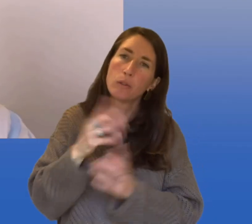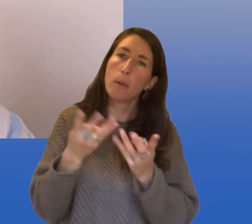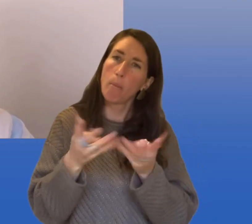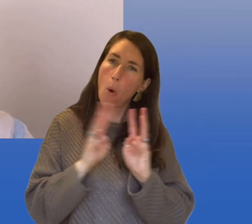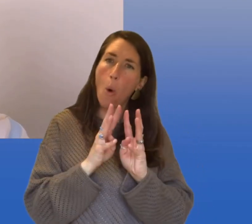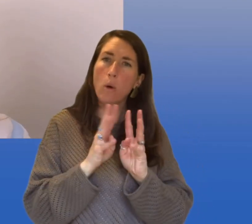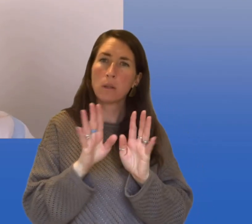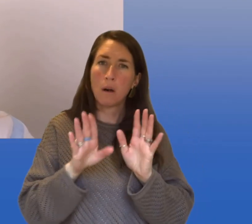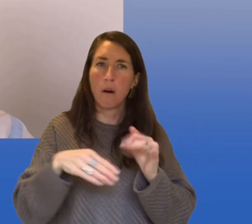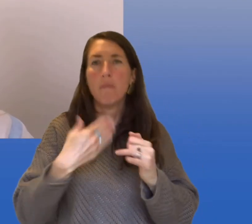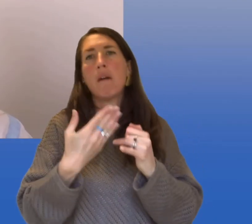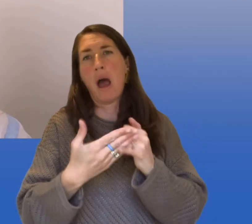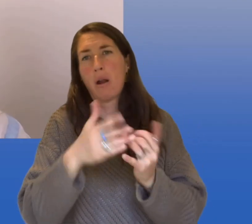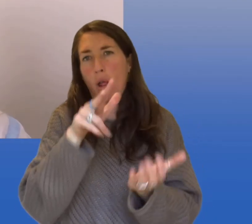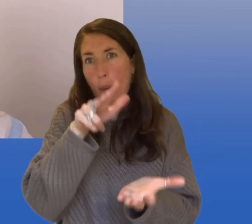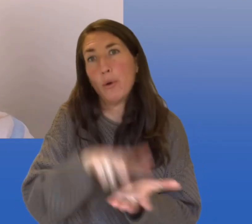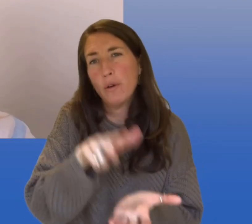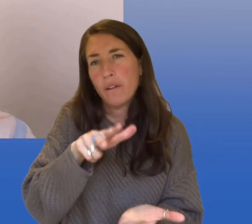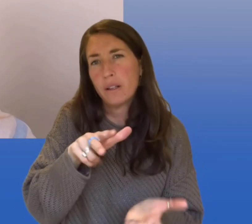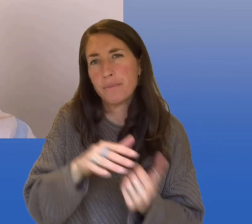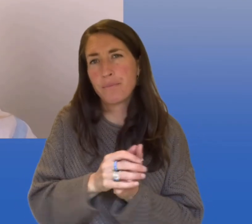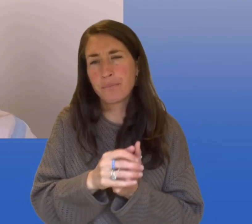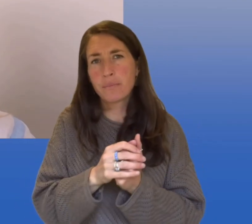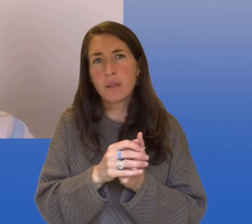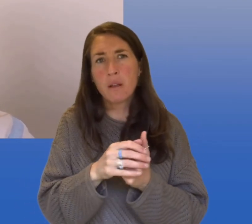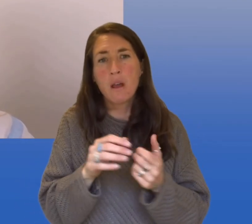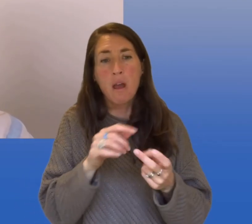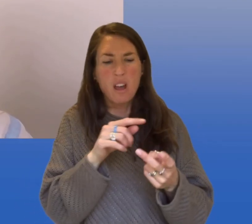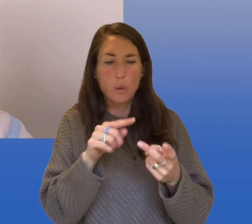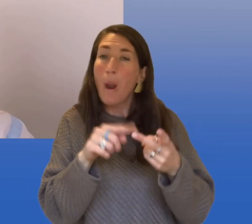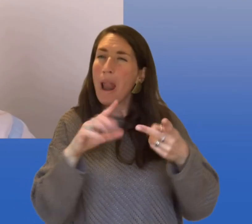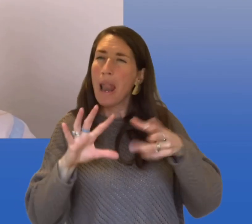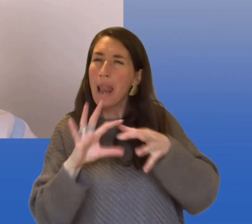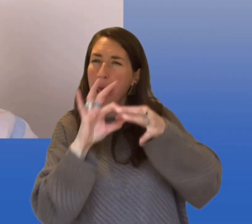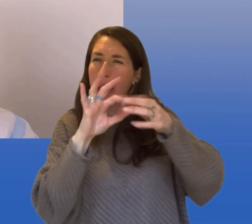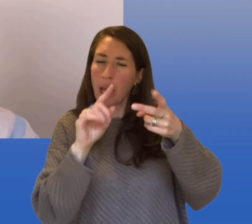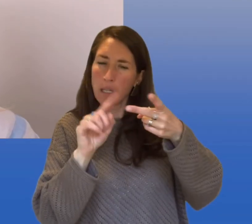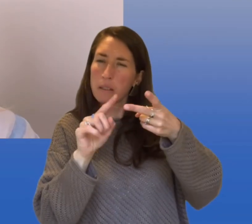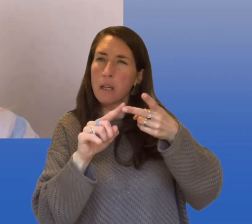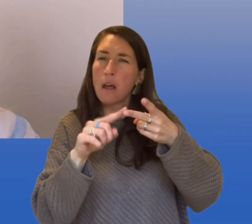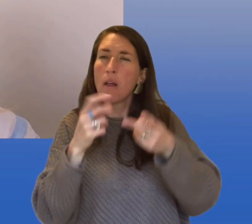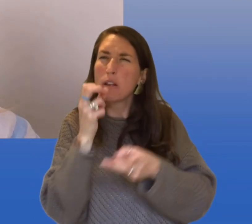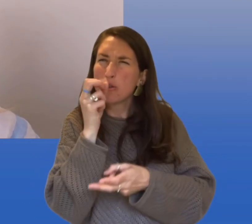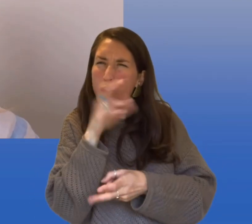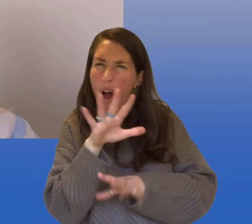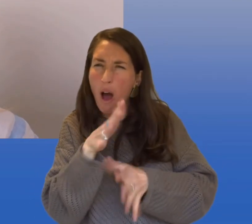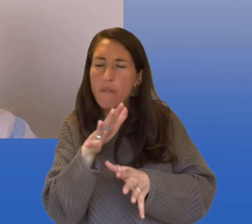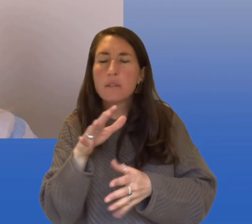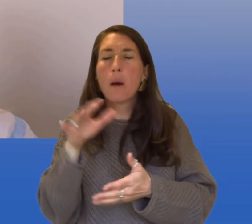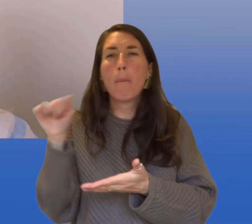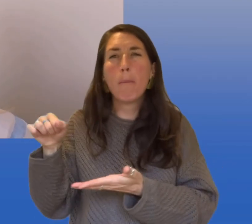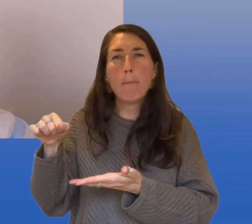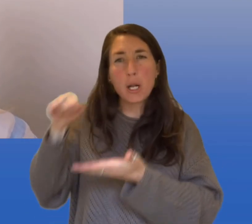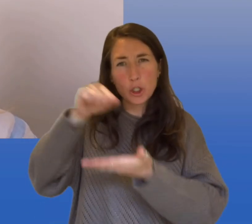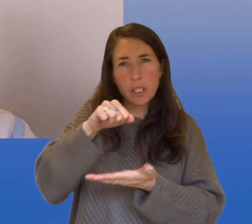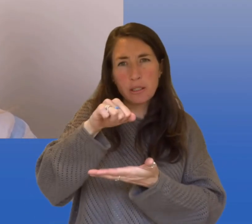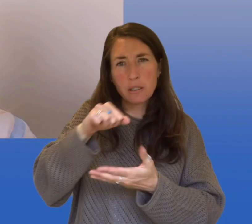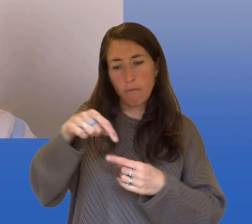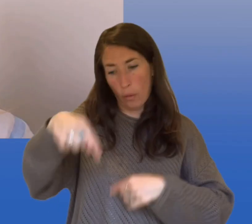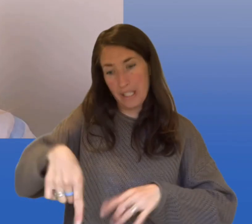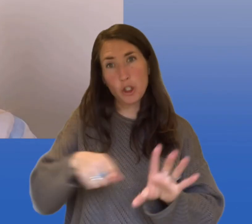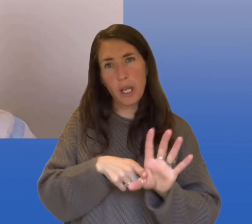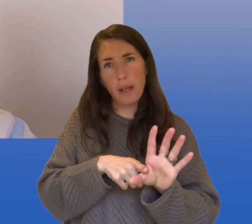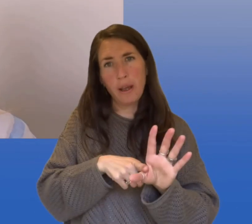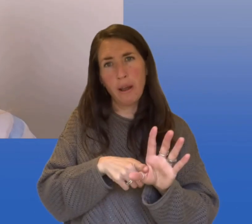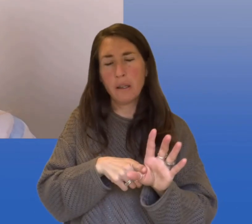approval. And linked to that was the draft budget for this year. As you can imagine,